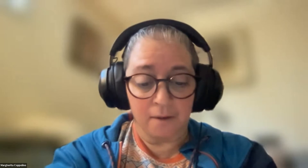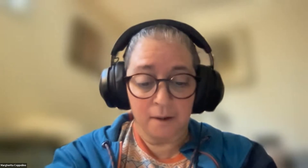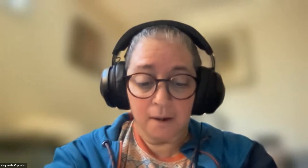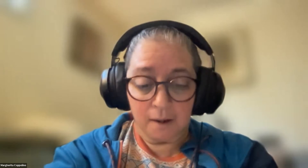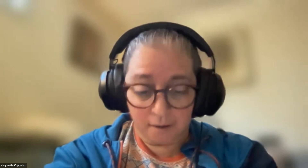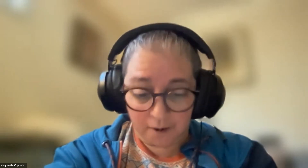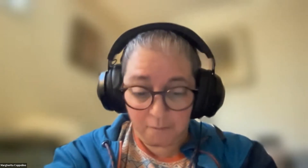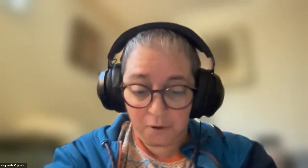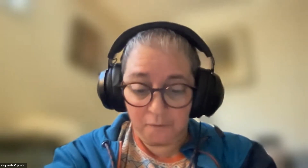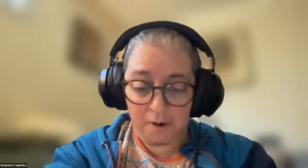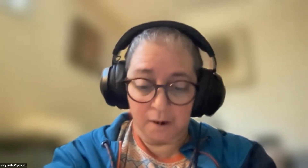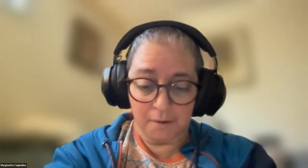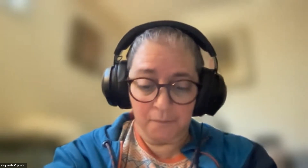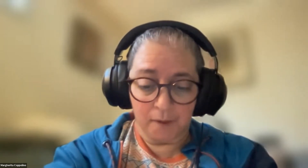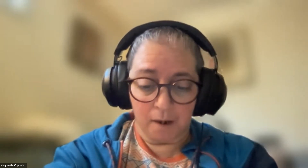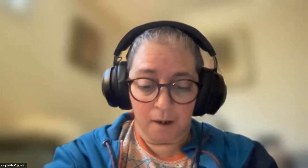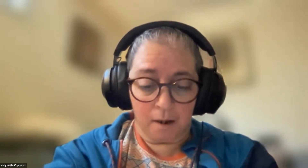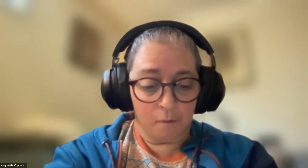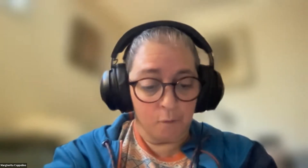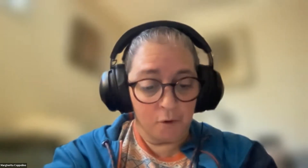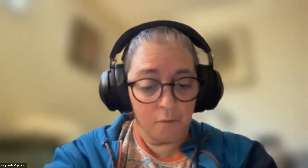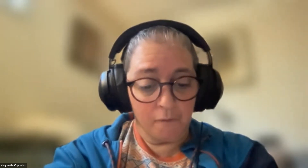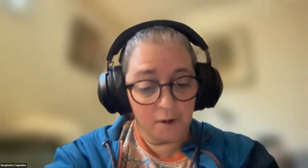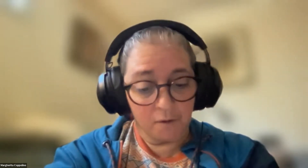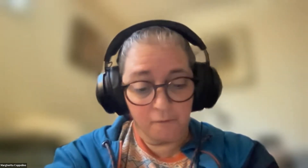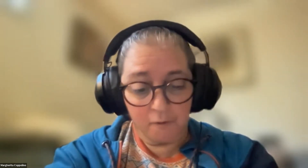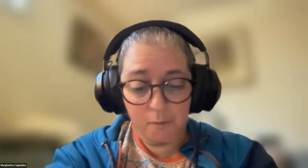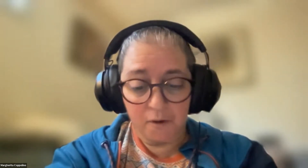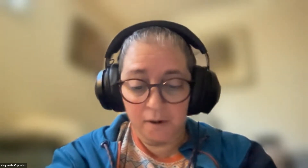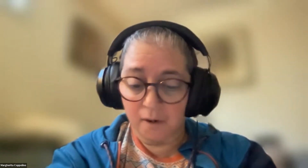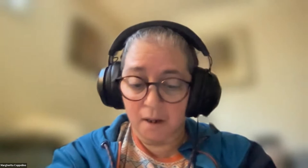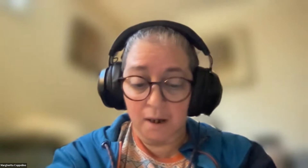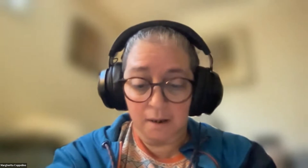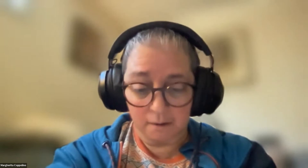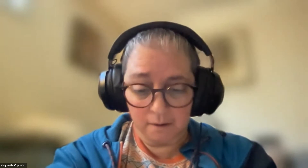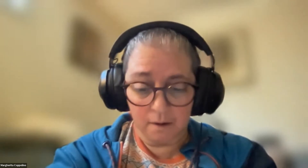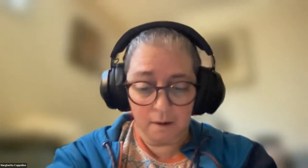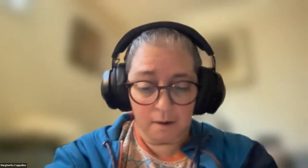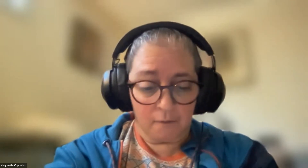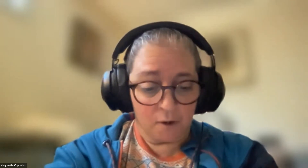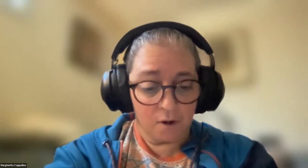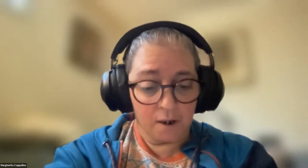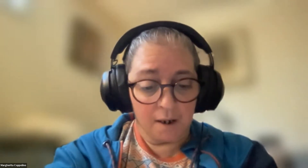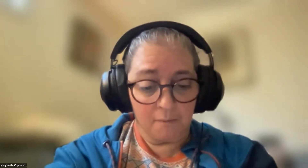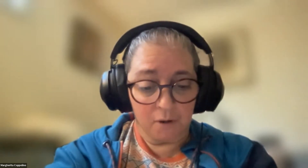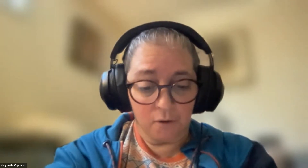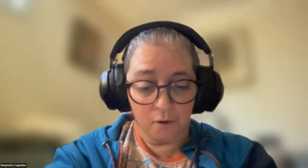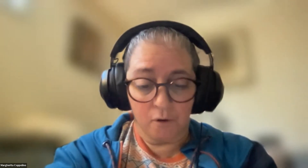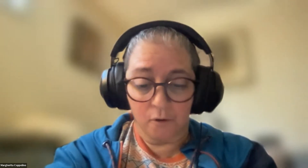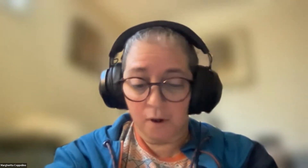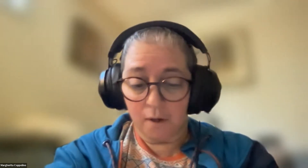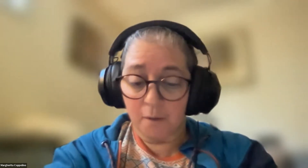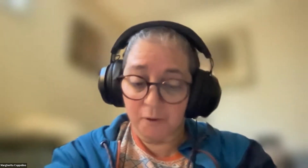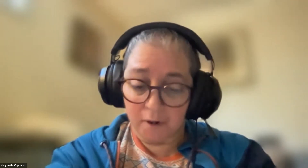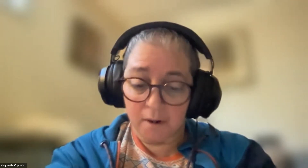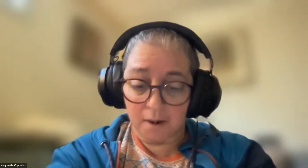it past his second birthday. He was born with less than 50% of his lungs functioning and mental